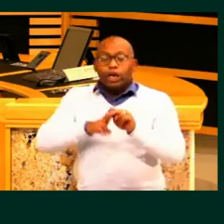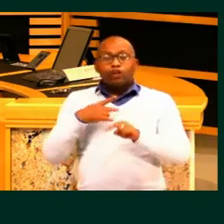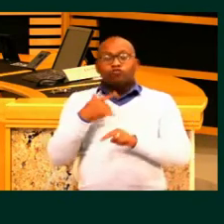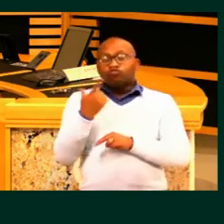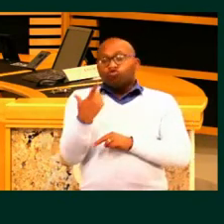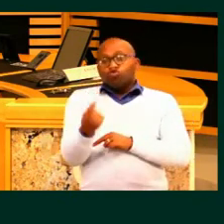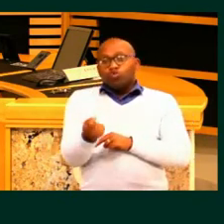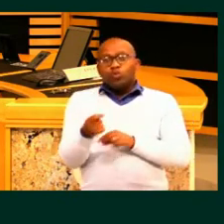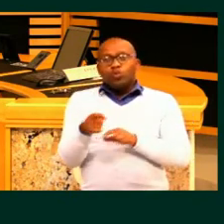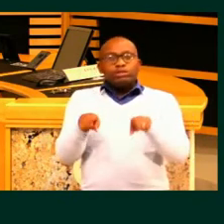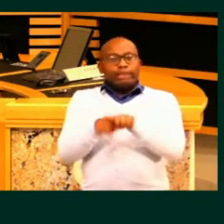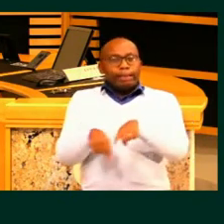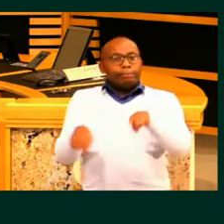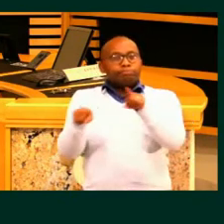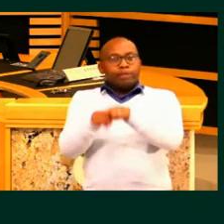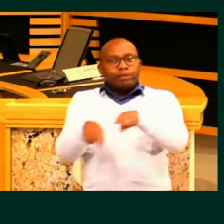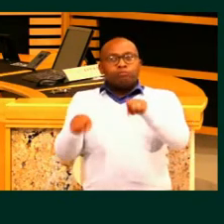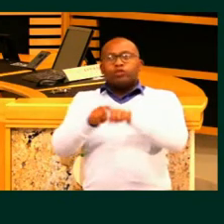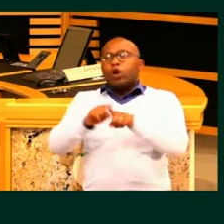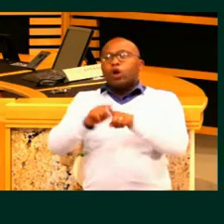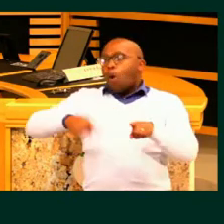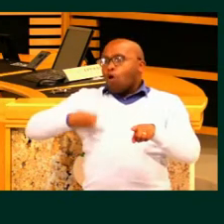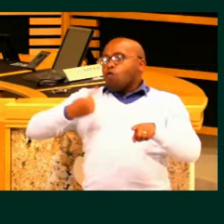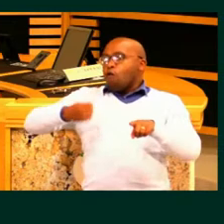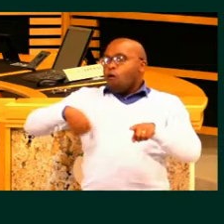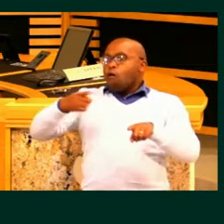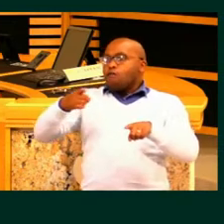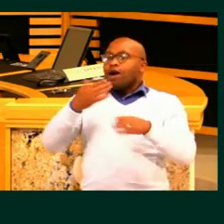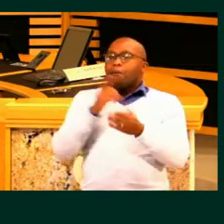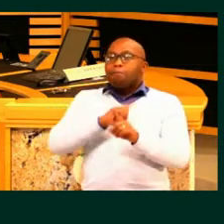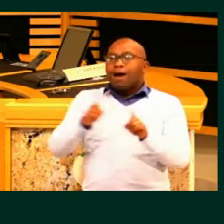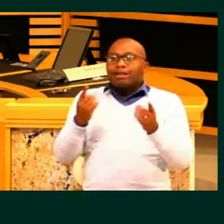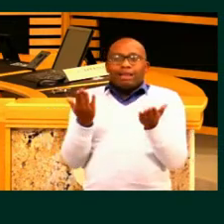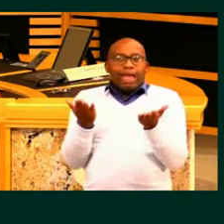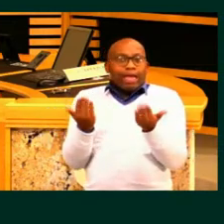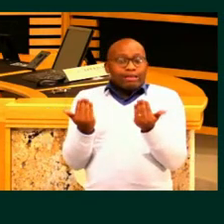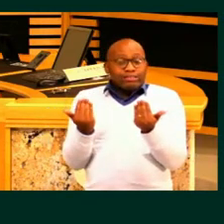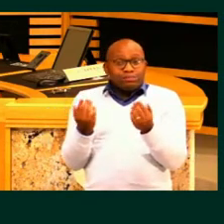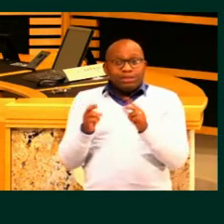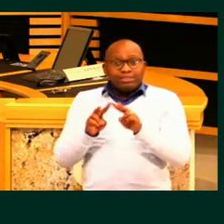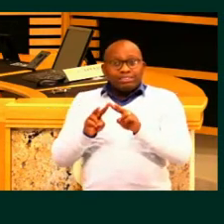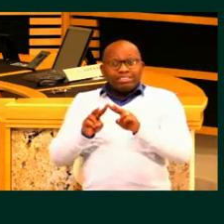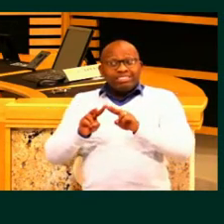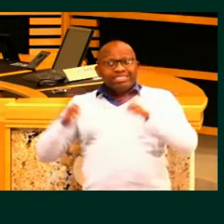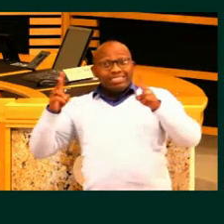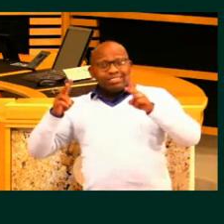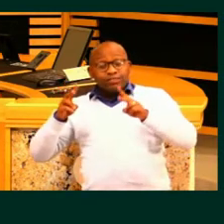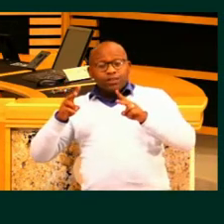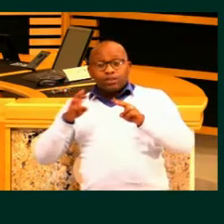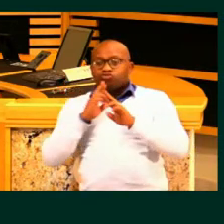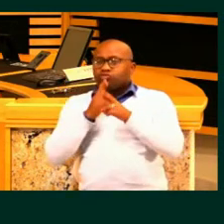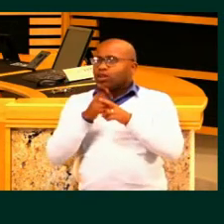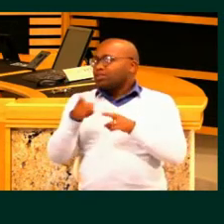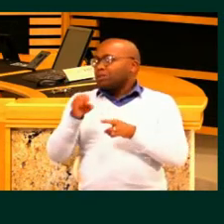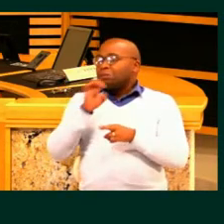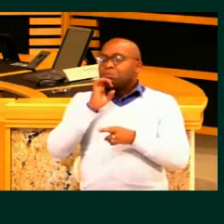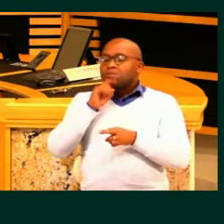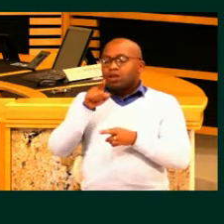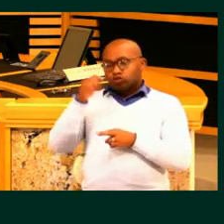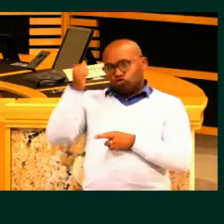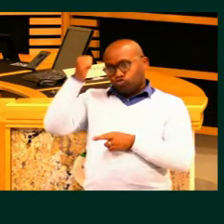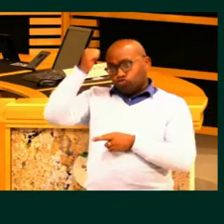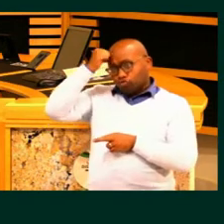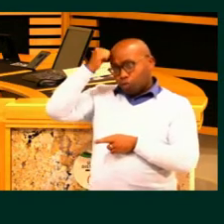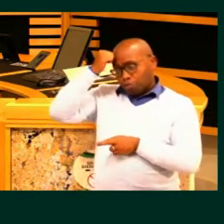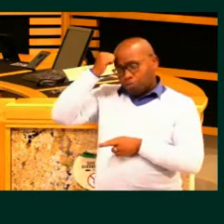appeal to the you to the Mec that the department of transport is not doing the same thing over and over but expect a